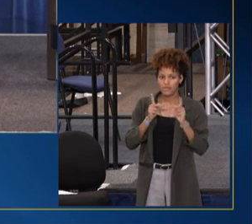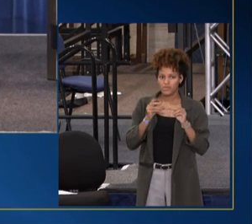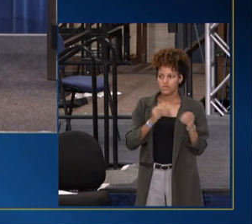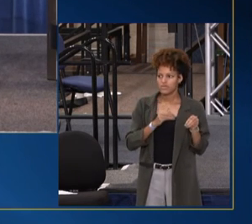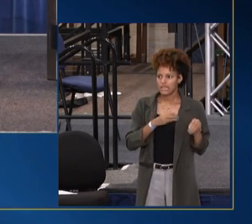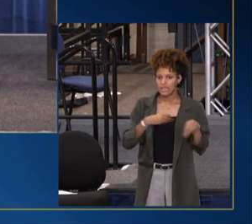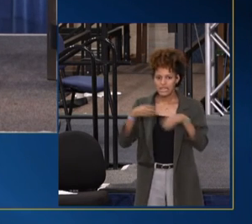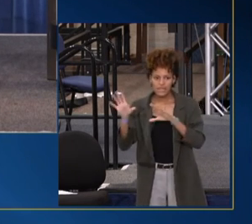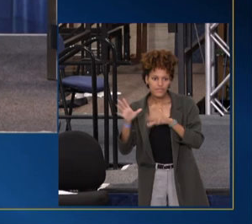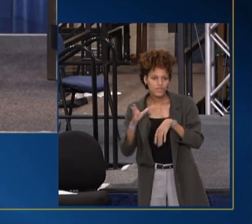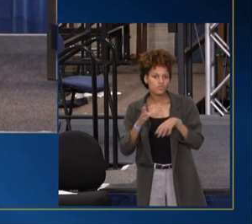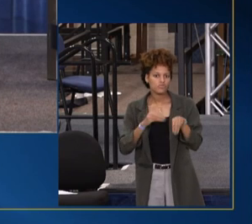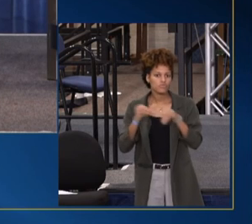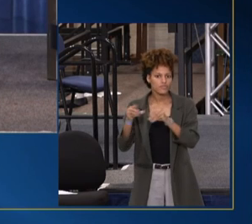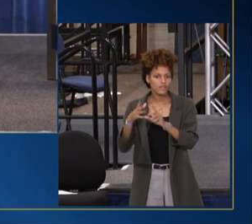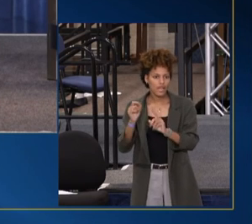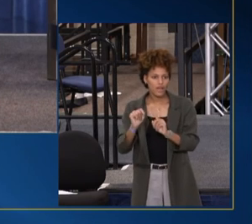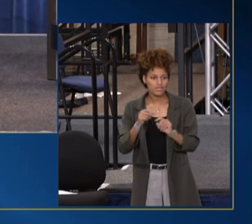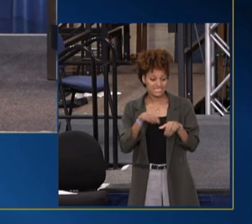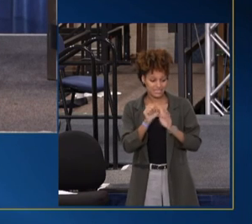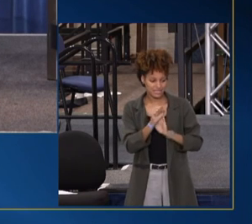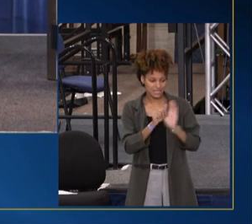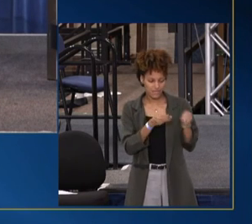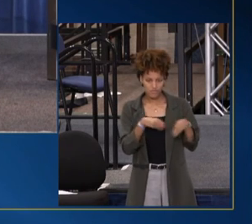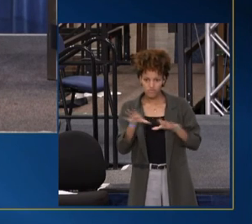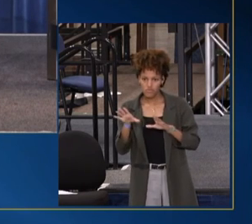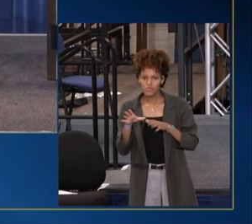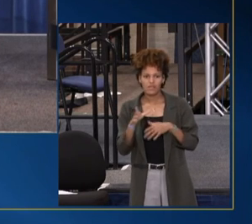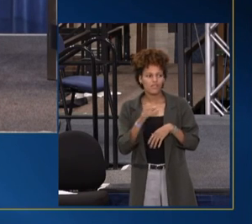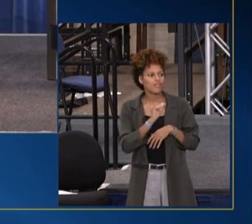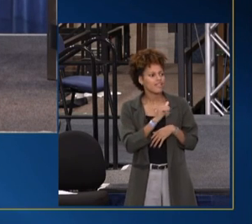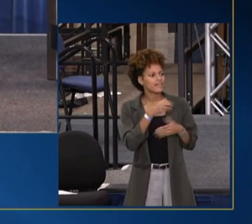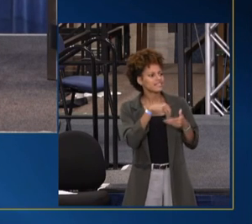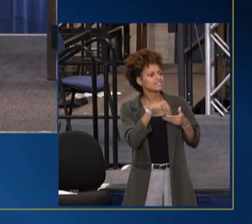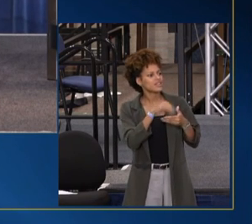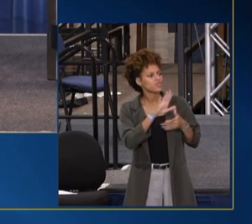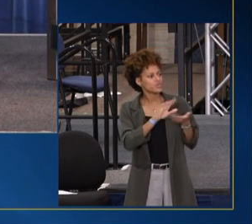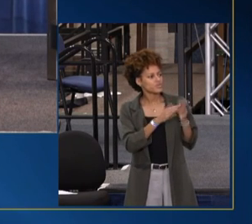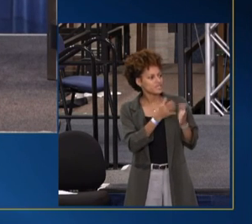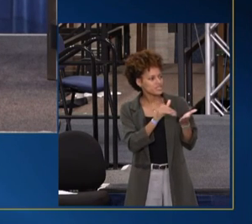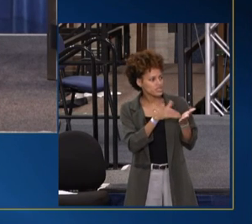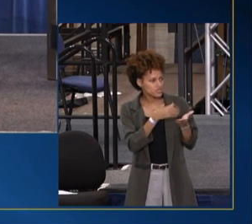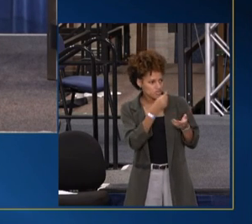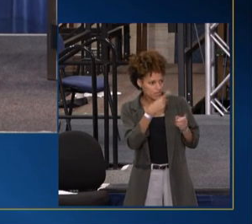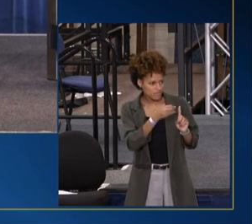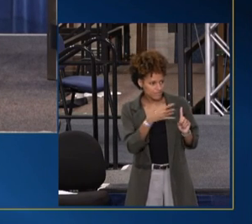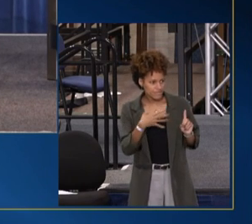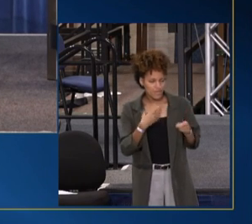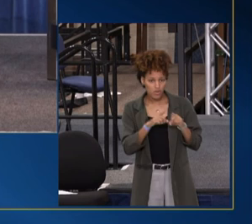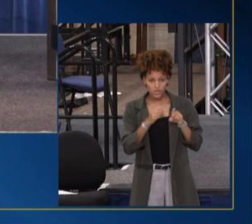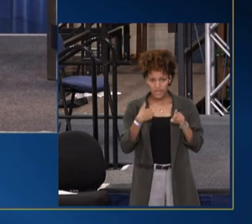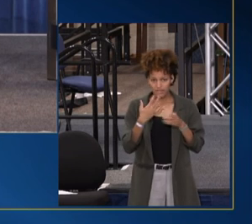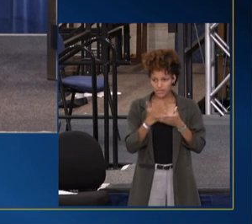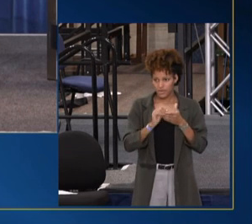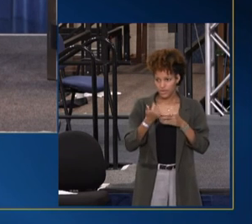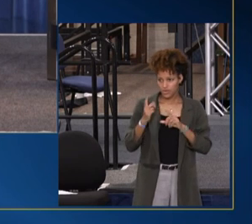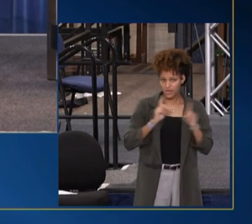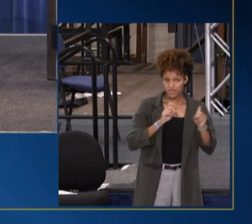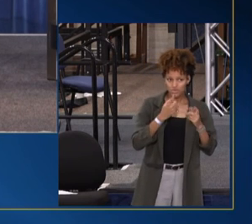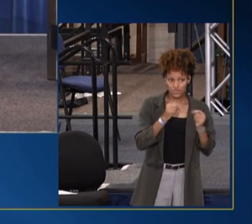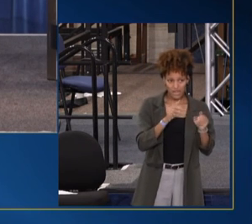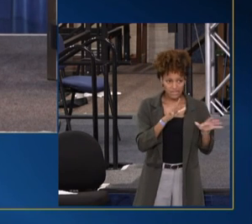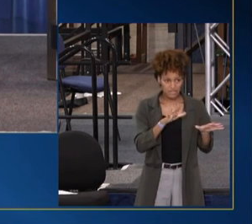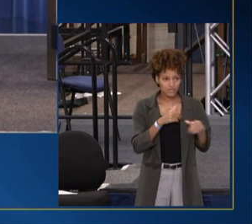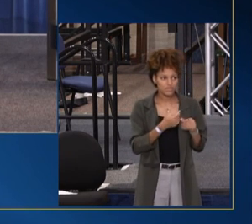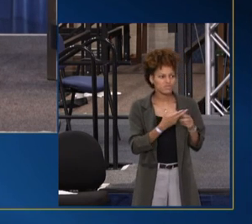of the state, what those conversations have been like at your community centers. And just because we have a couple other questions we want to try to get to, if we can try